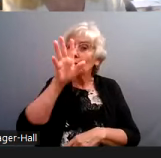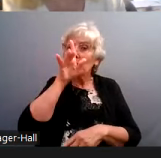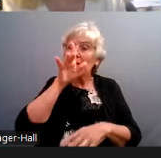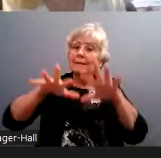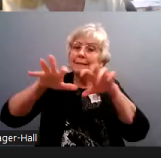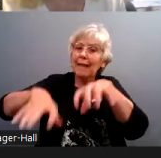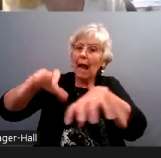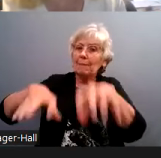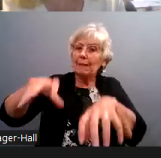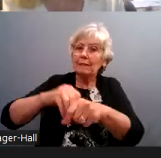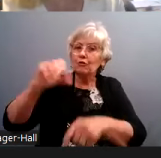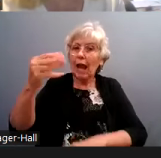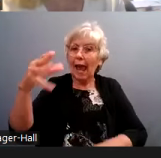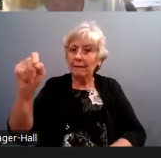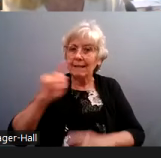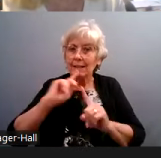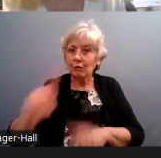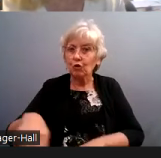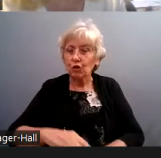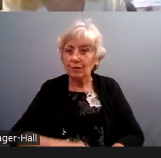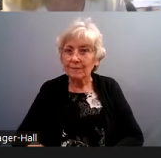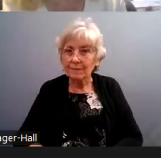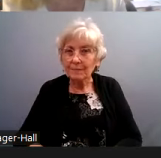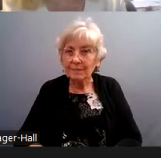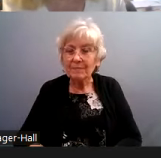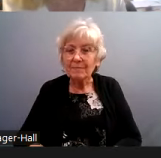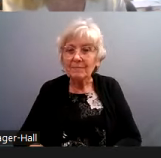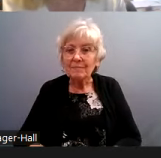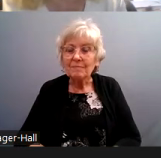chat, and